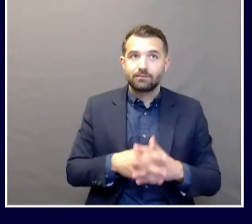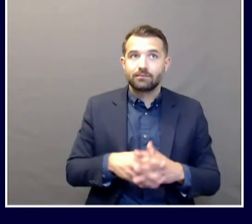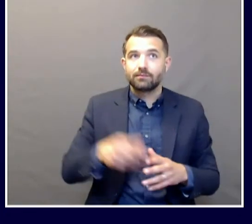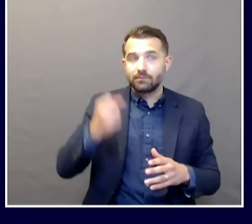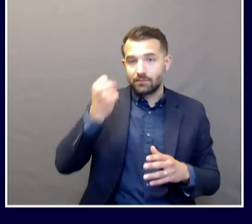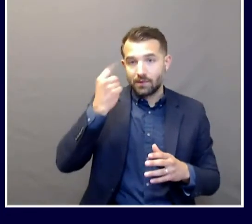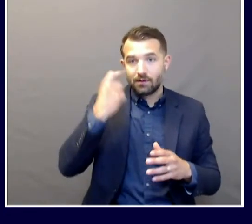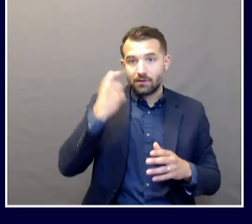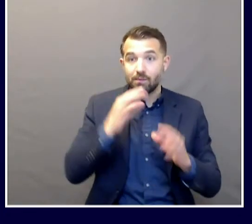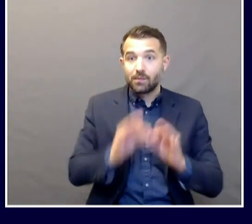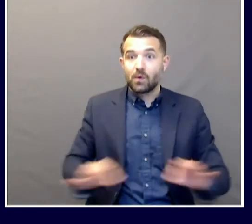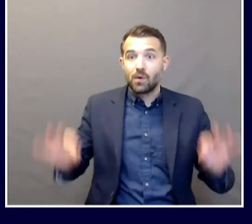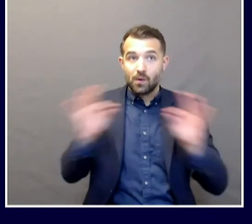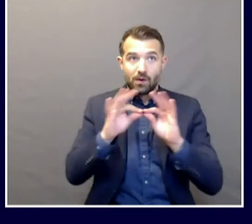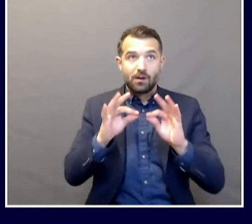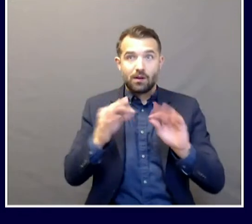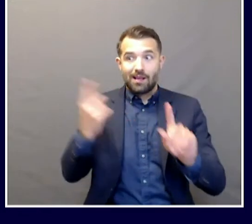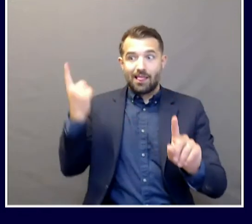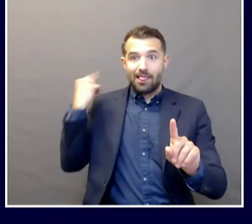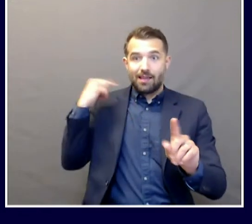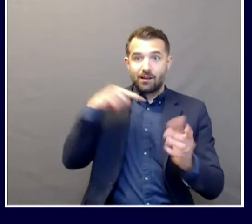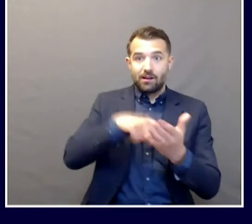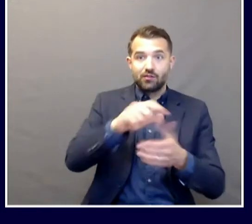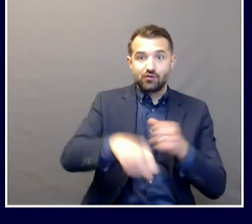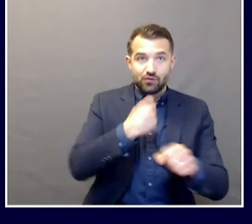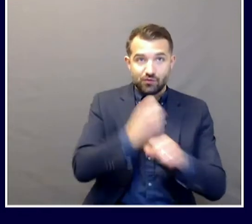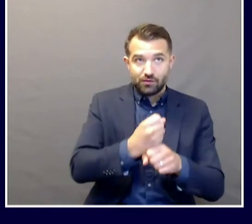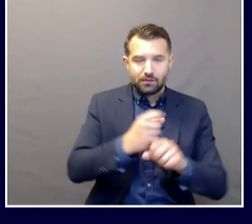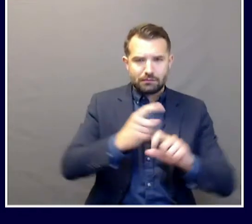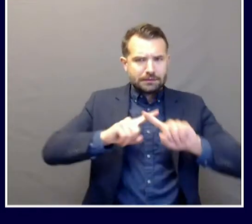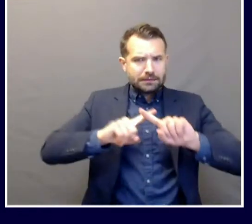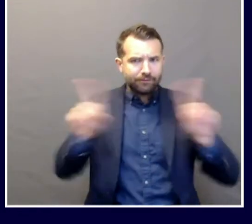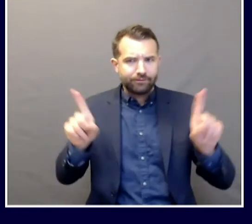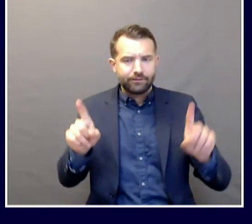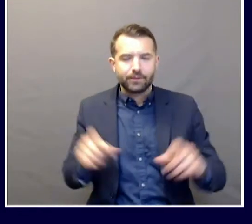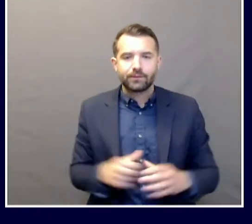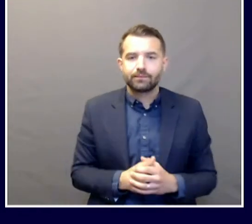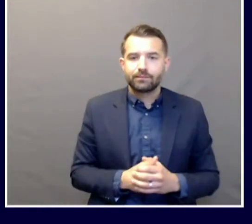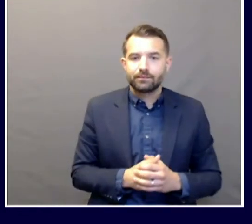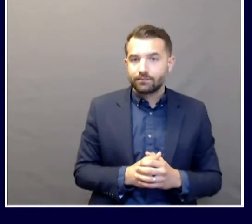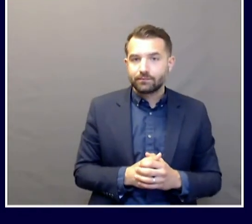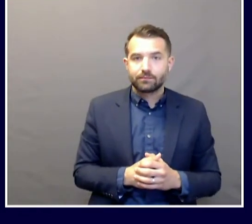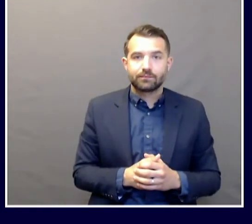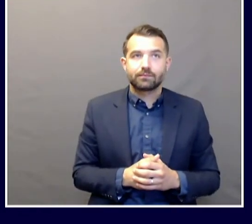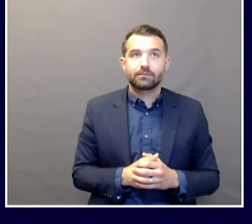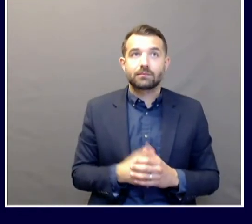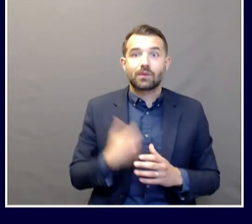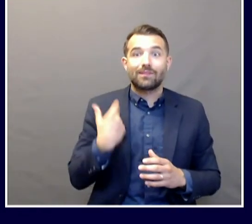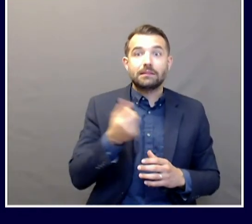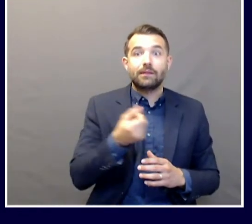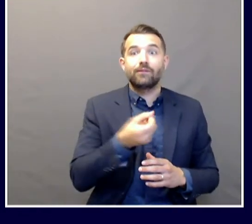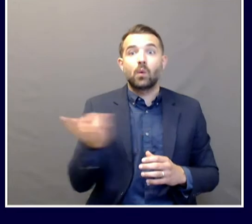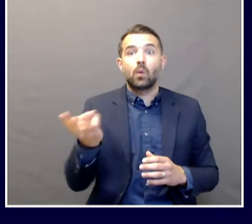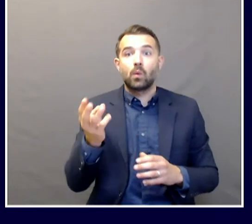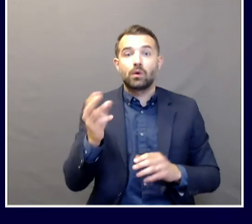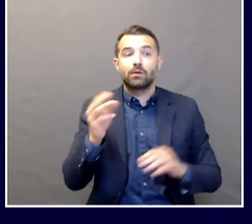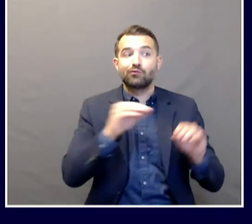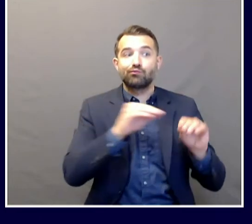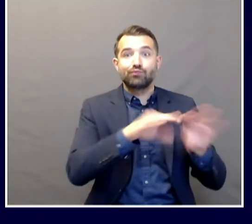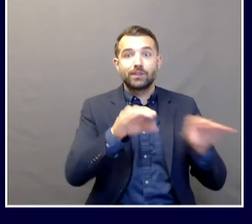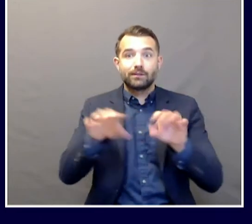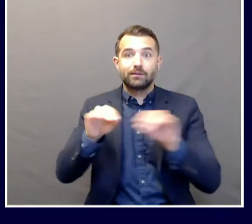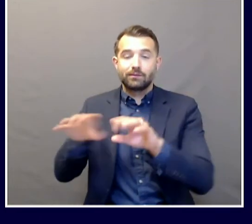we do have outbreaks now, they are not of the nature that we were generally contending with a year ago, where outbreaks resulted